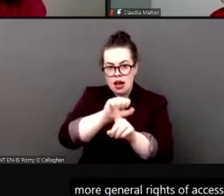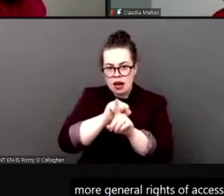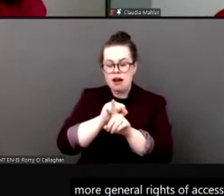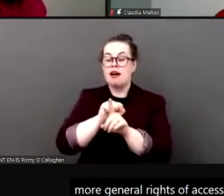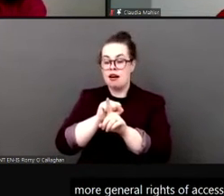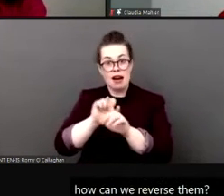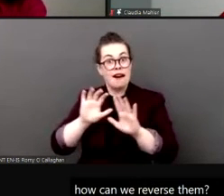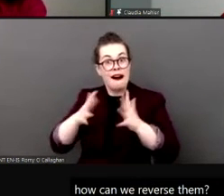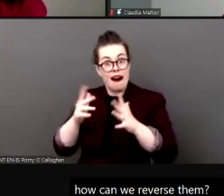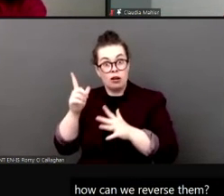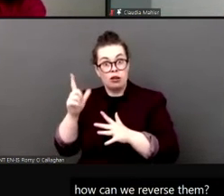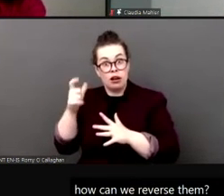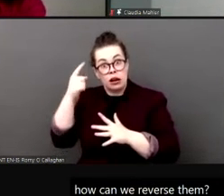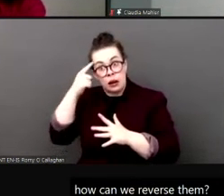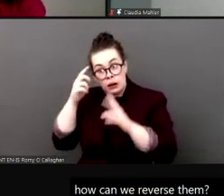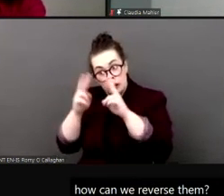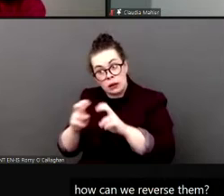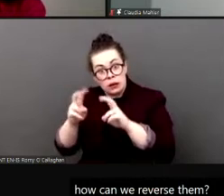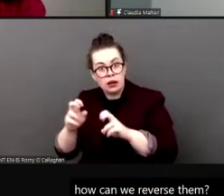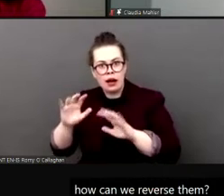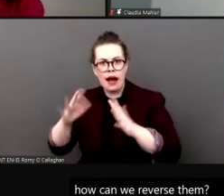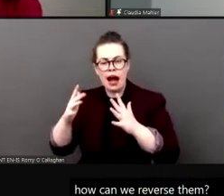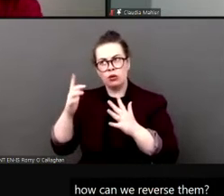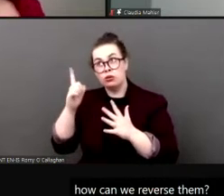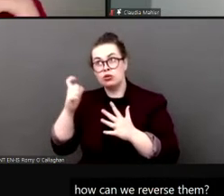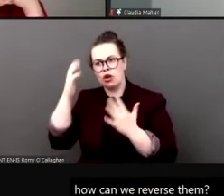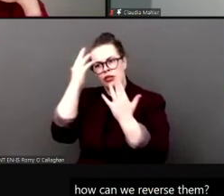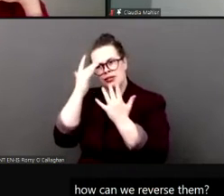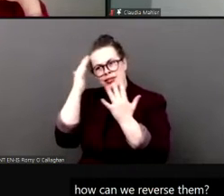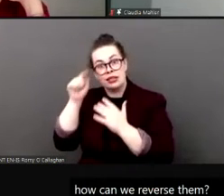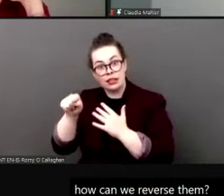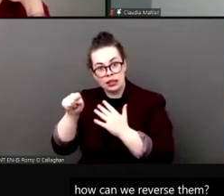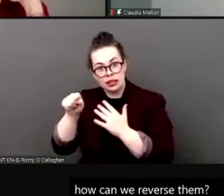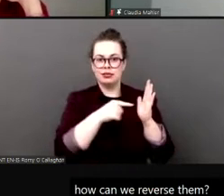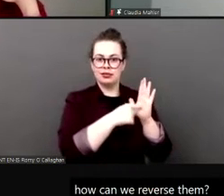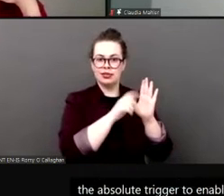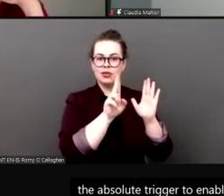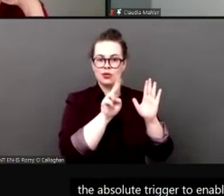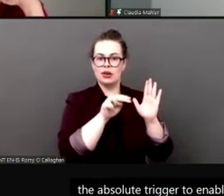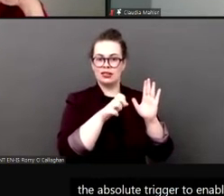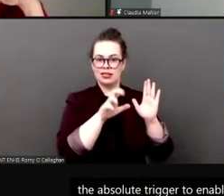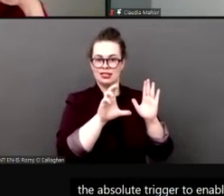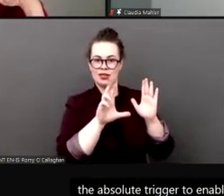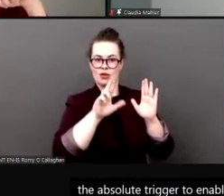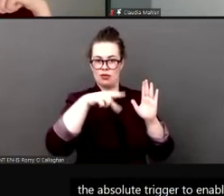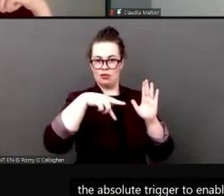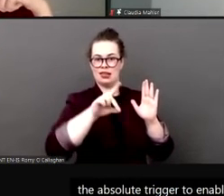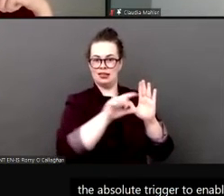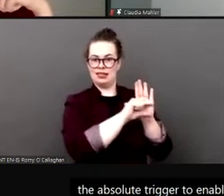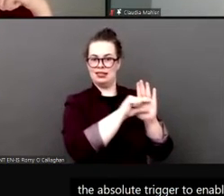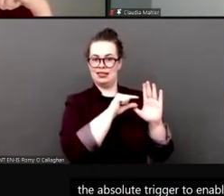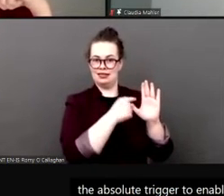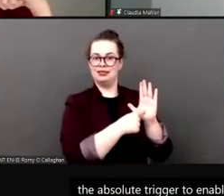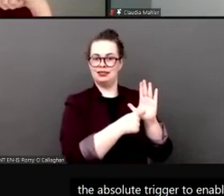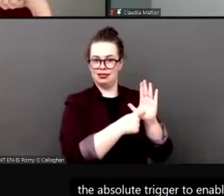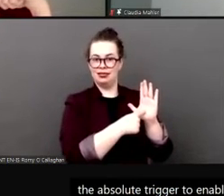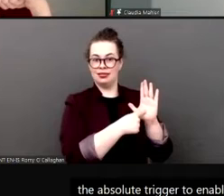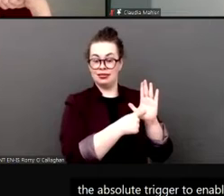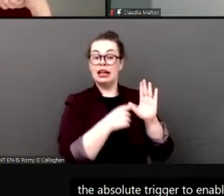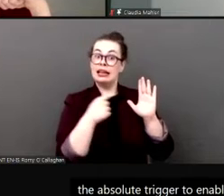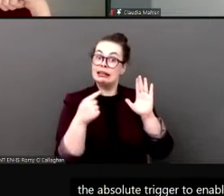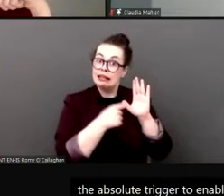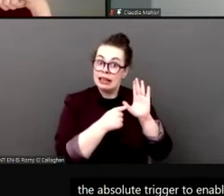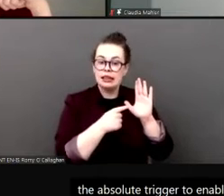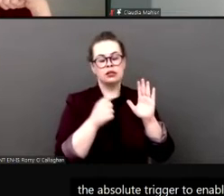absolute trigger to enable those deeper questions to be asked. And hopefully the guidance given to states is very concrete in